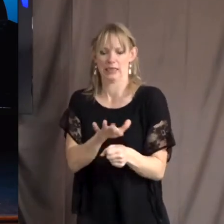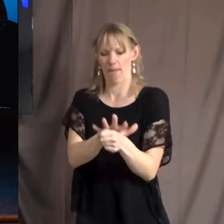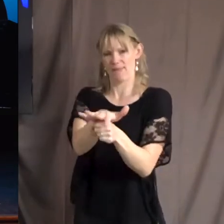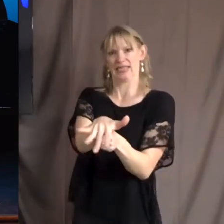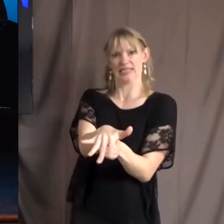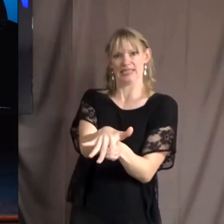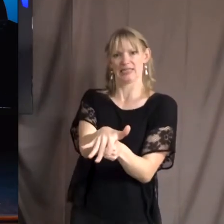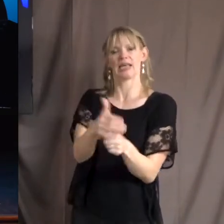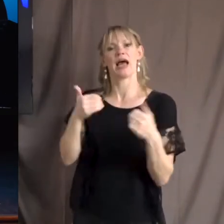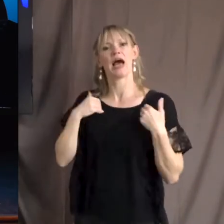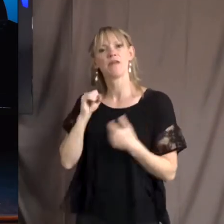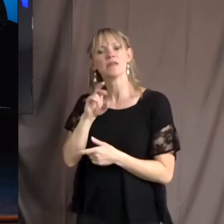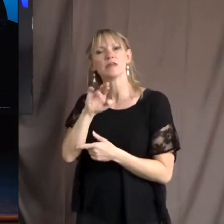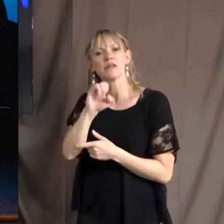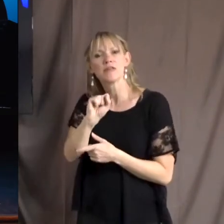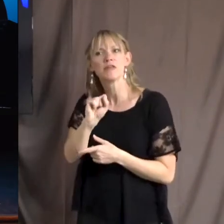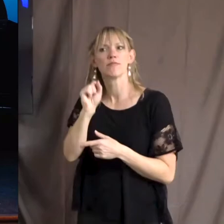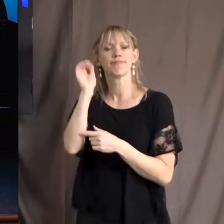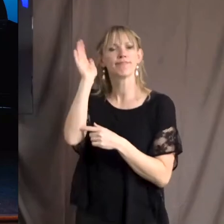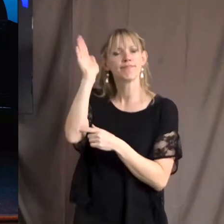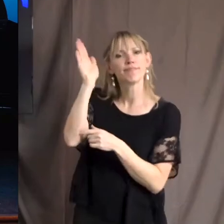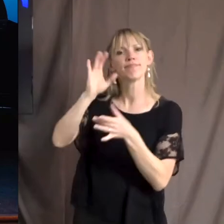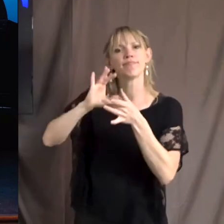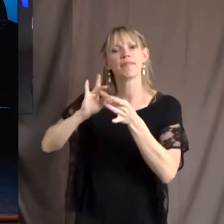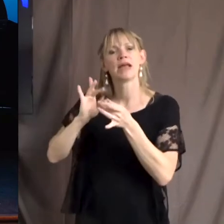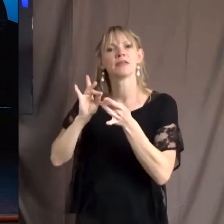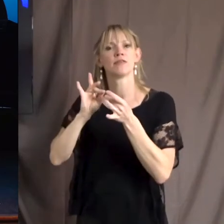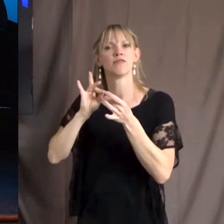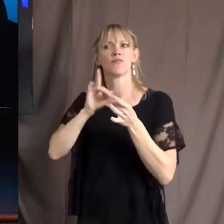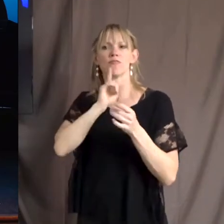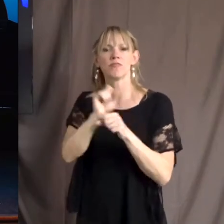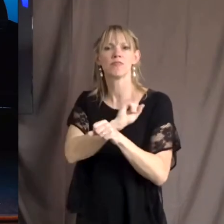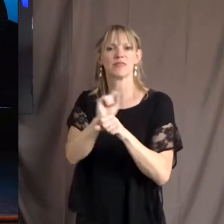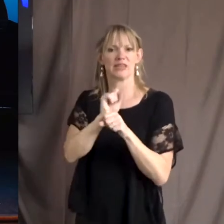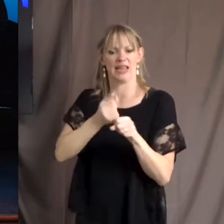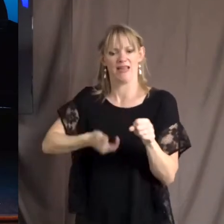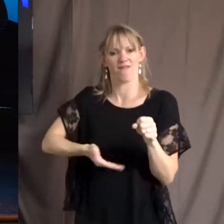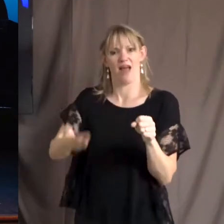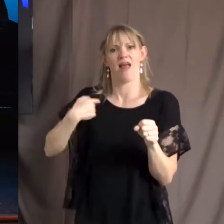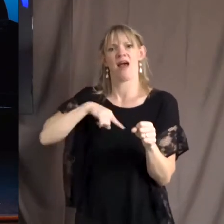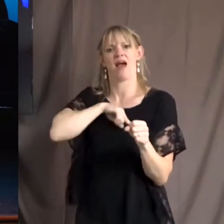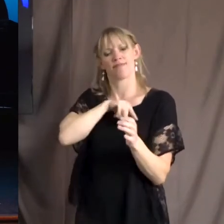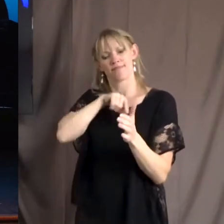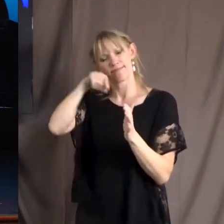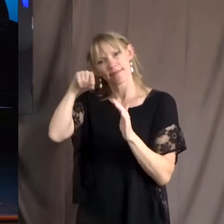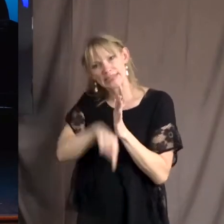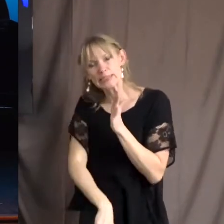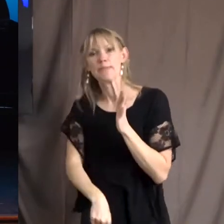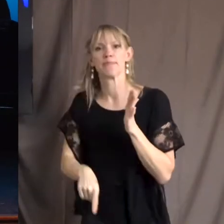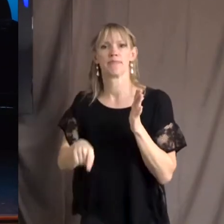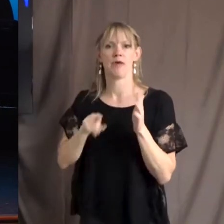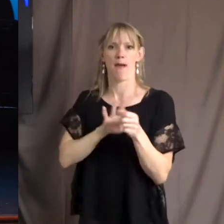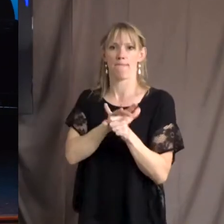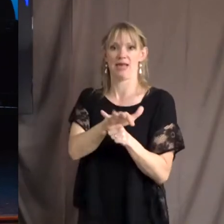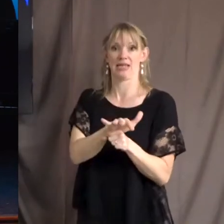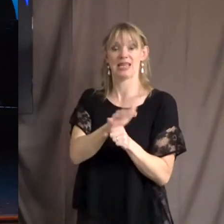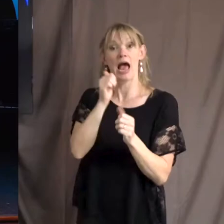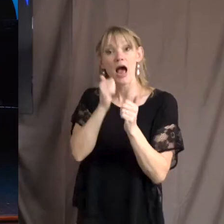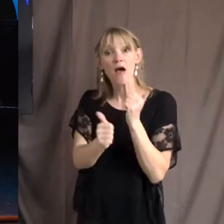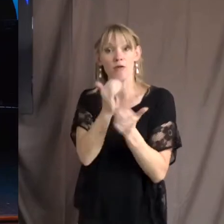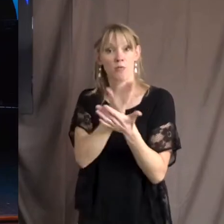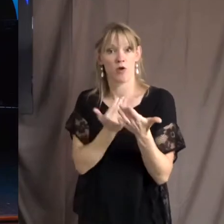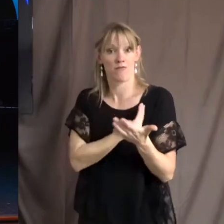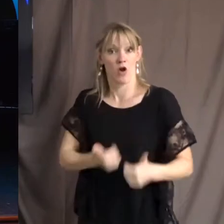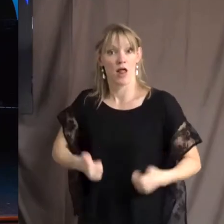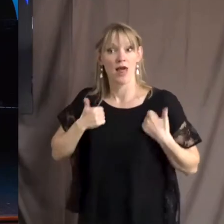series of talks that really invite us into a deeper place of abundance in every realm. It's about